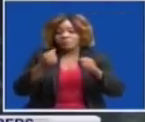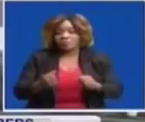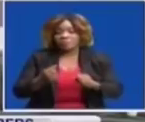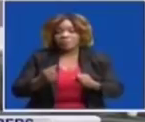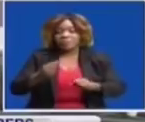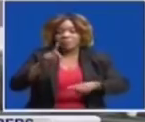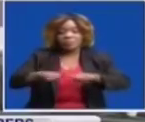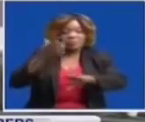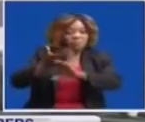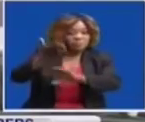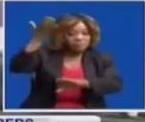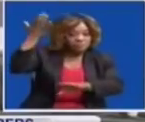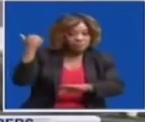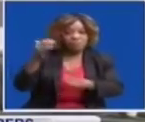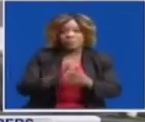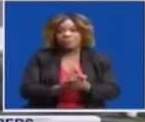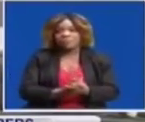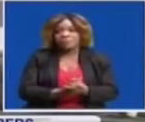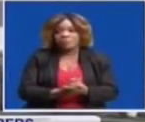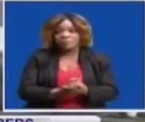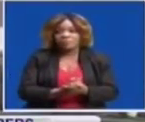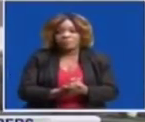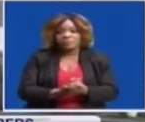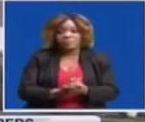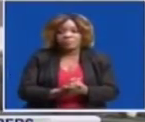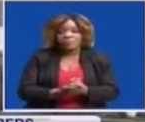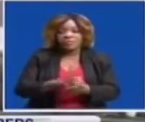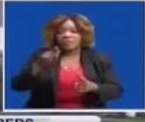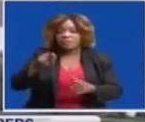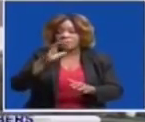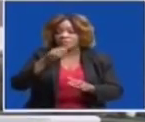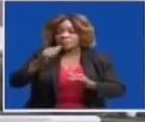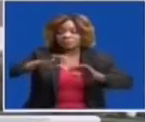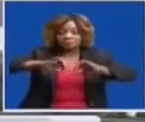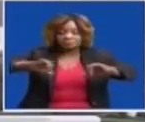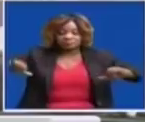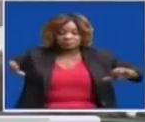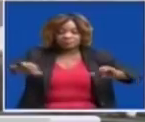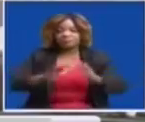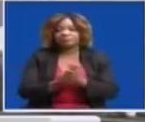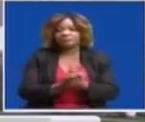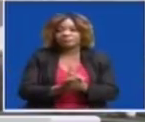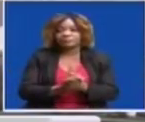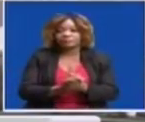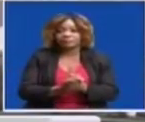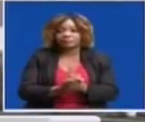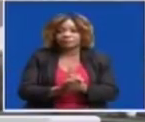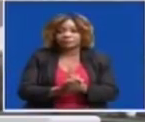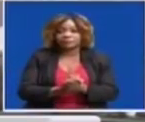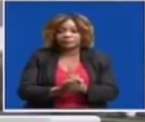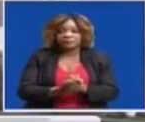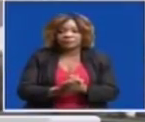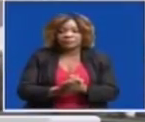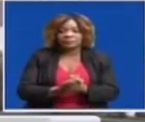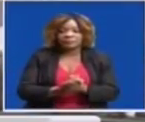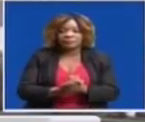before. Tribes should not divide us. Our ethnic grouping should not divide